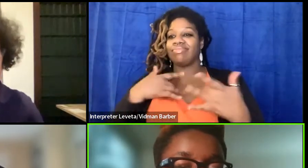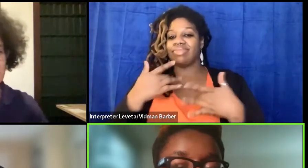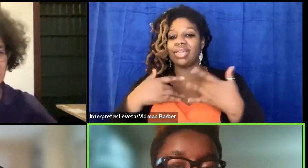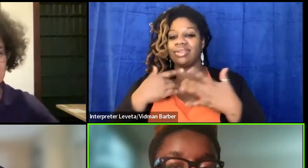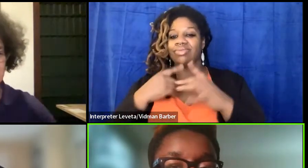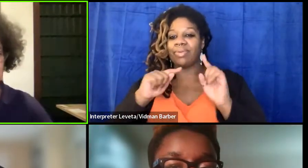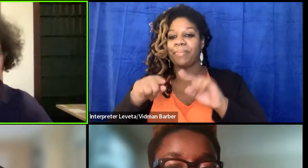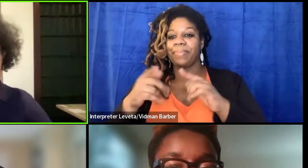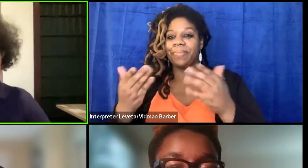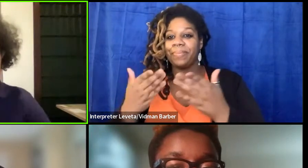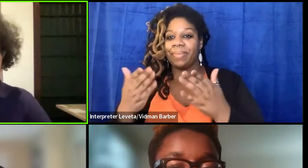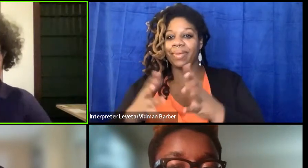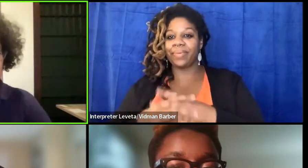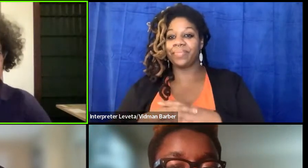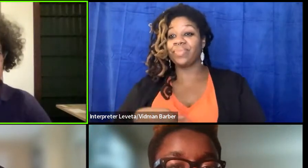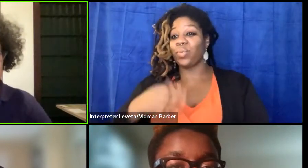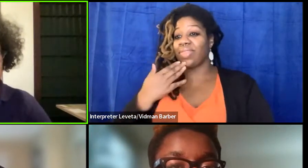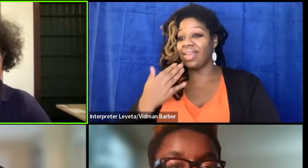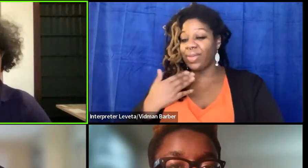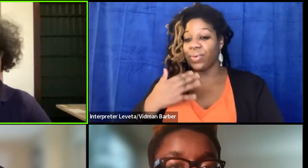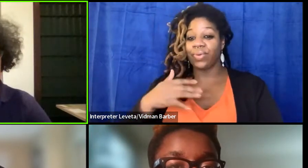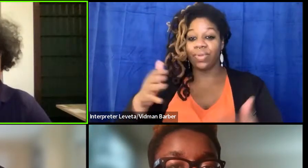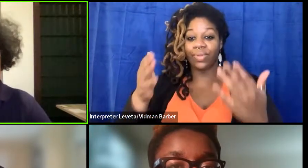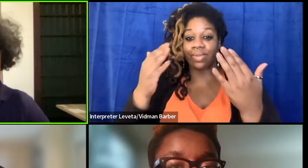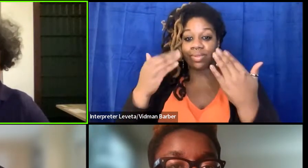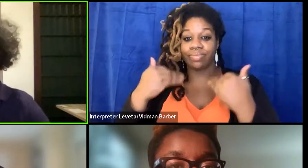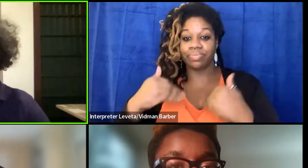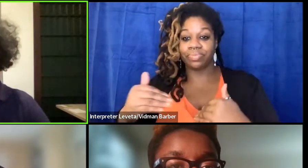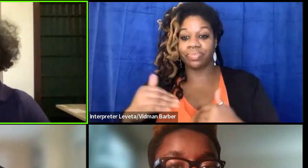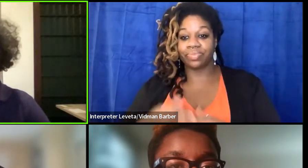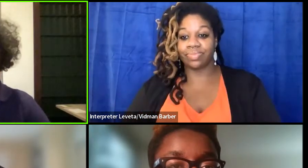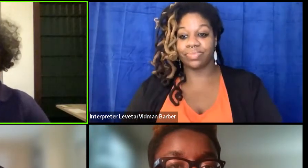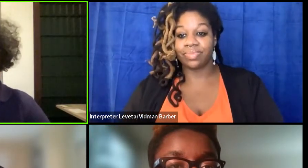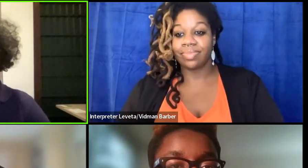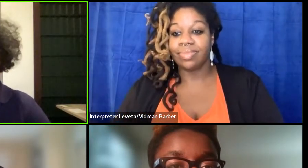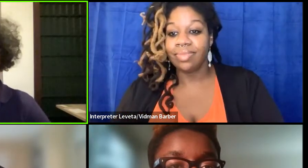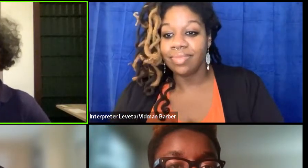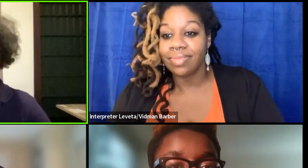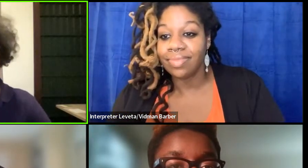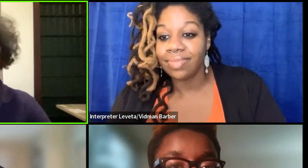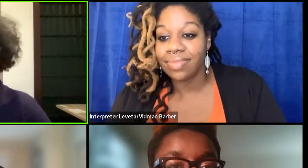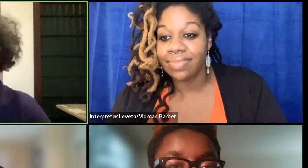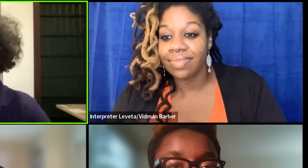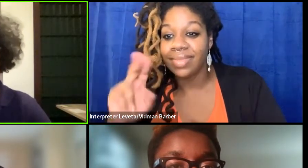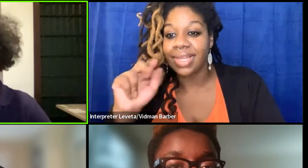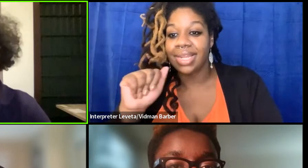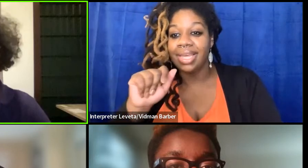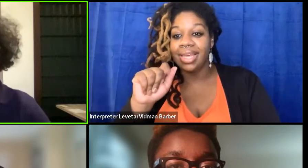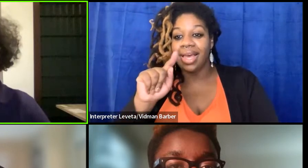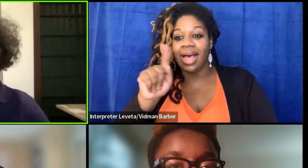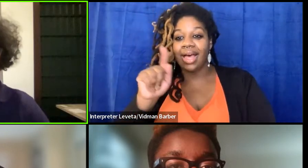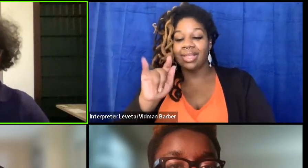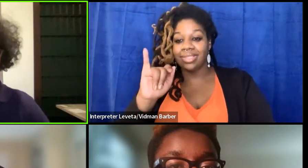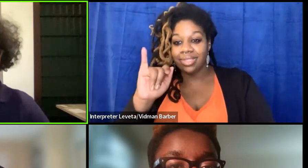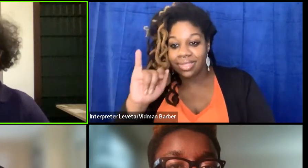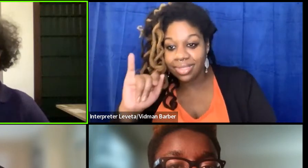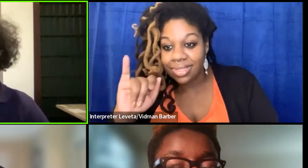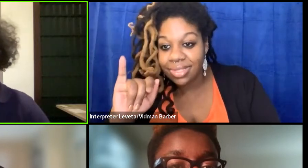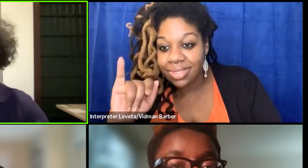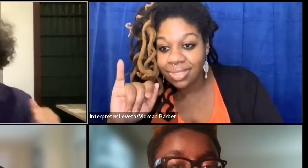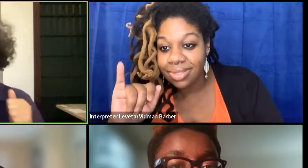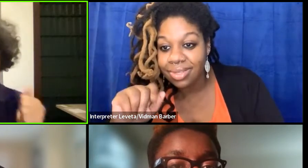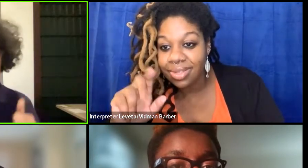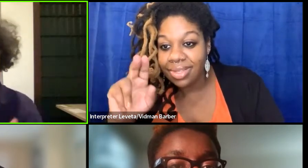Thank you, Dakri. Then we have Nyasa Sadebe, and she will introduce herself. And excuse me if I didn't pronounce